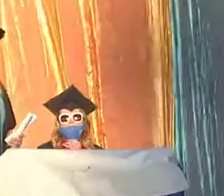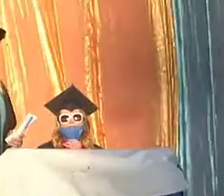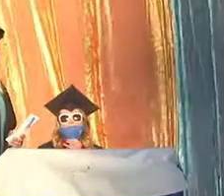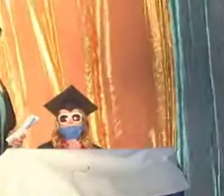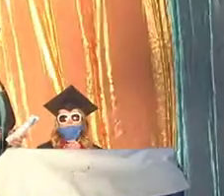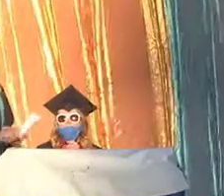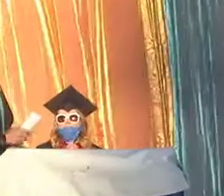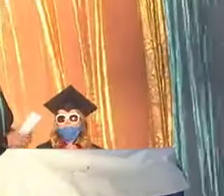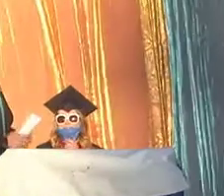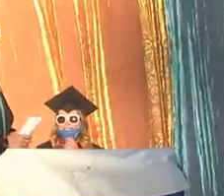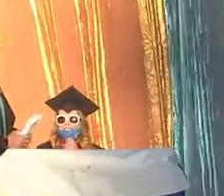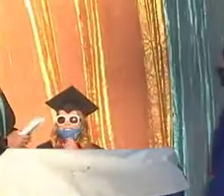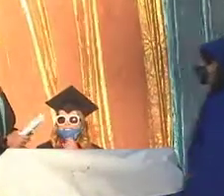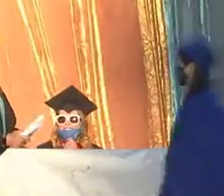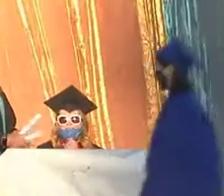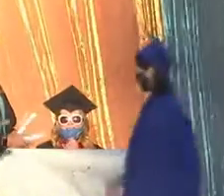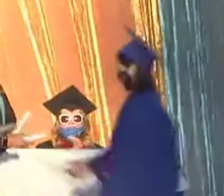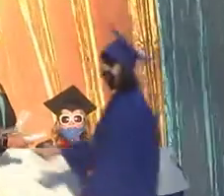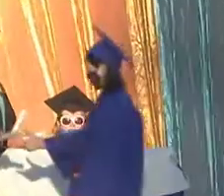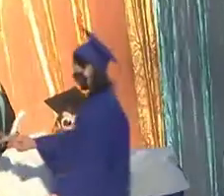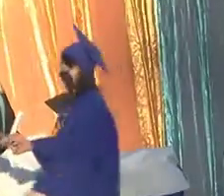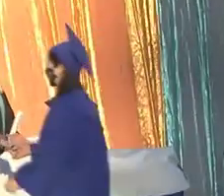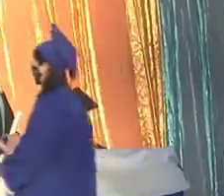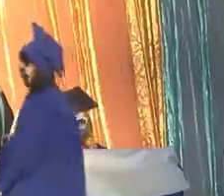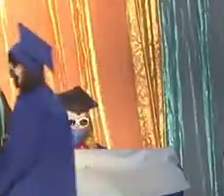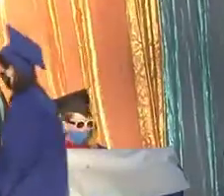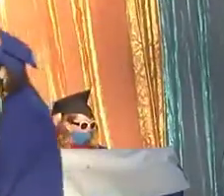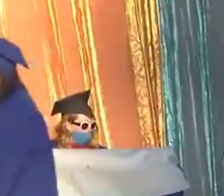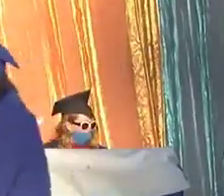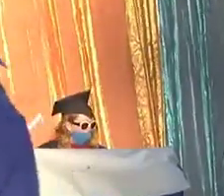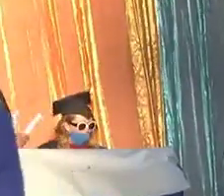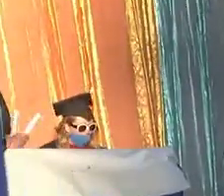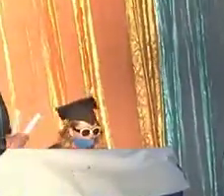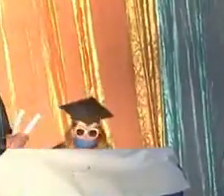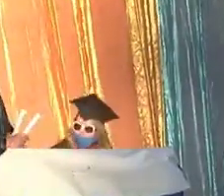Emma Schillick with honors.